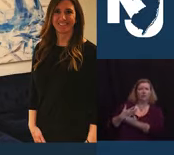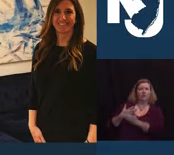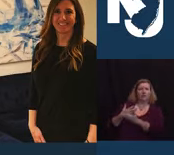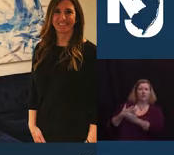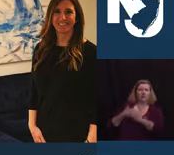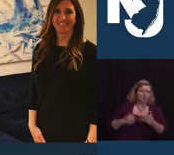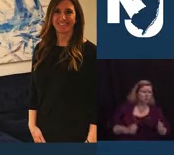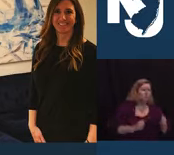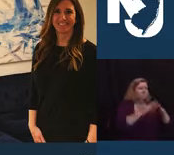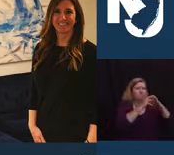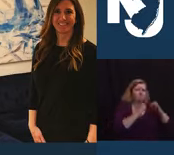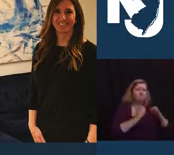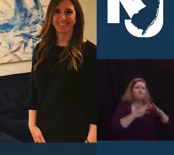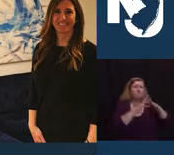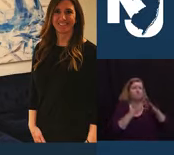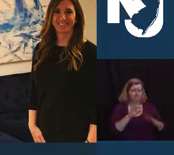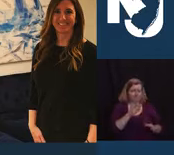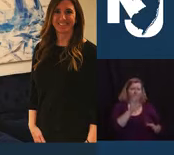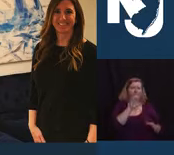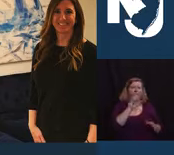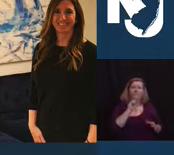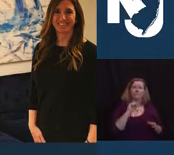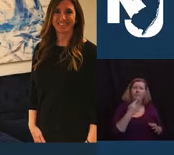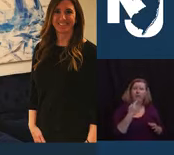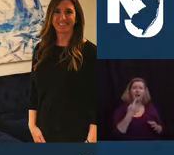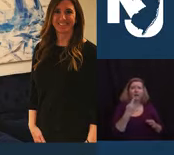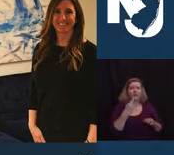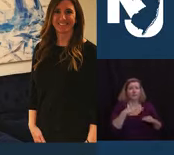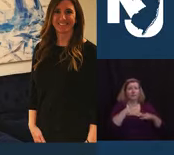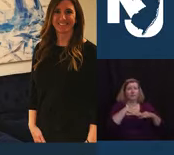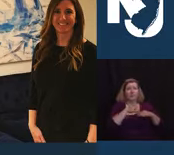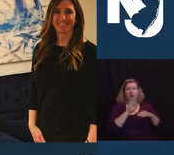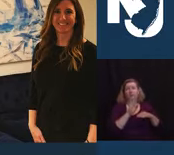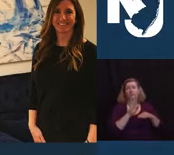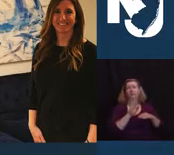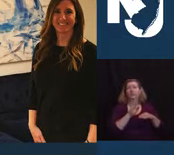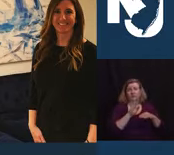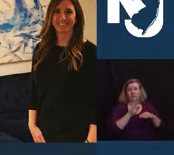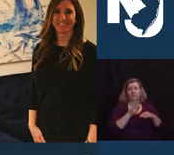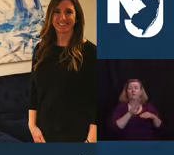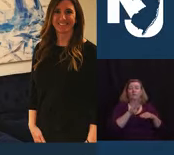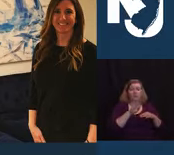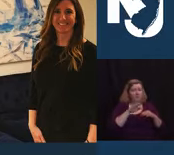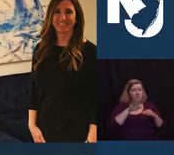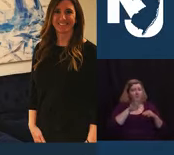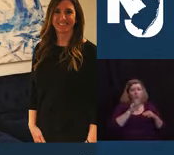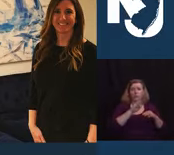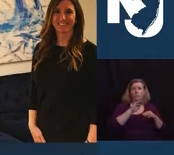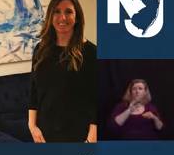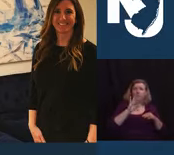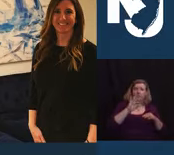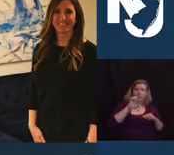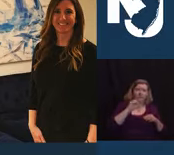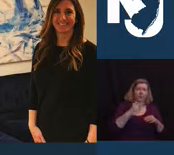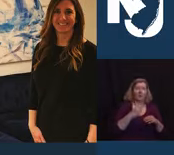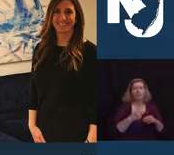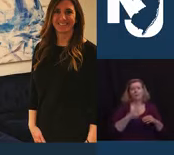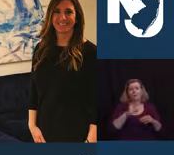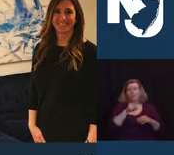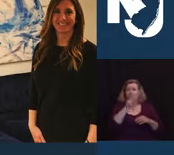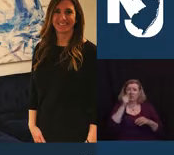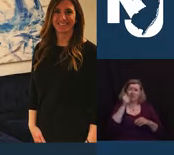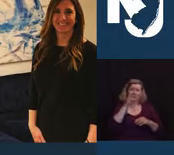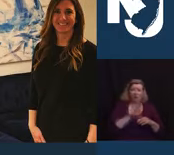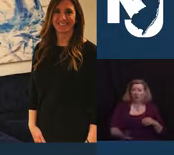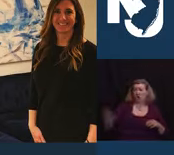than 40 flags launched elsewhere in New Jersey and a total of 117 across the country.